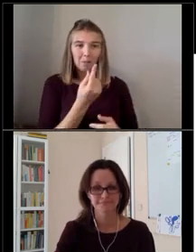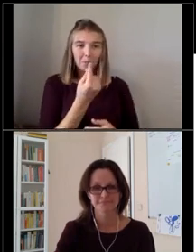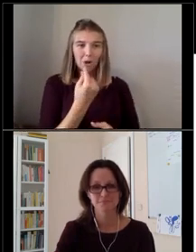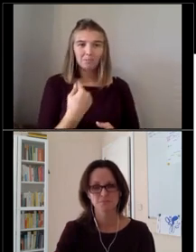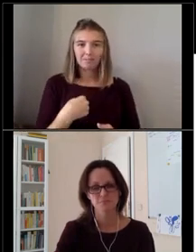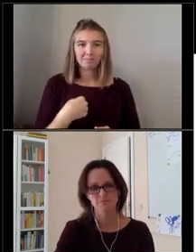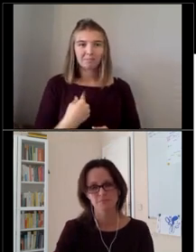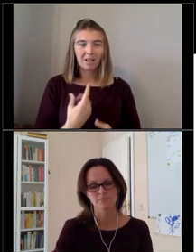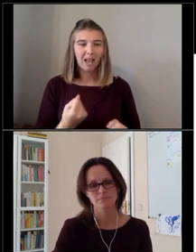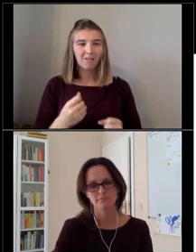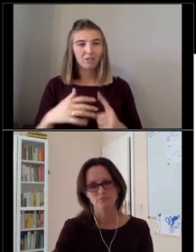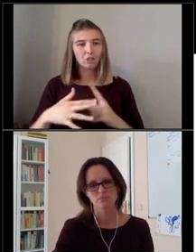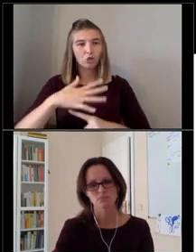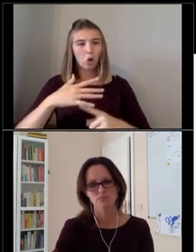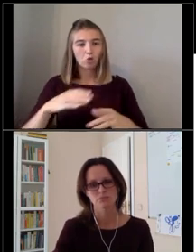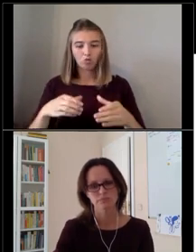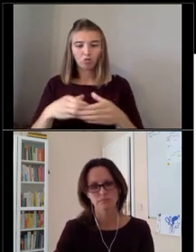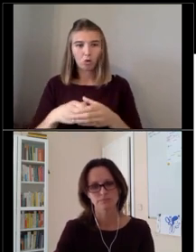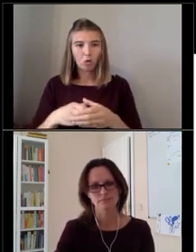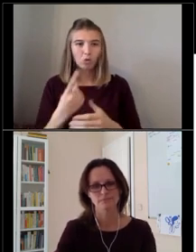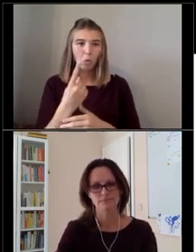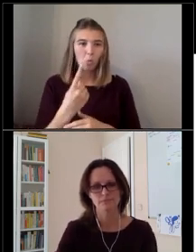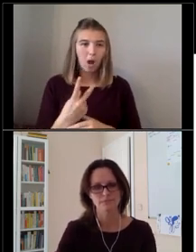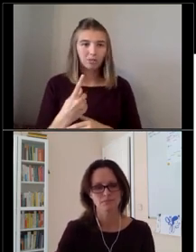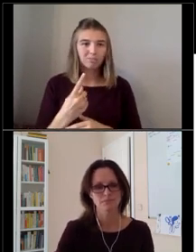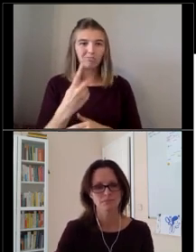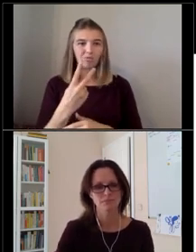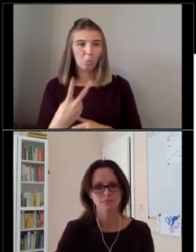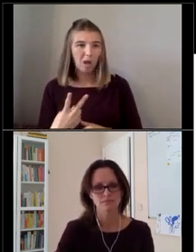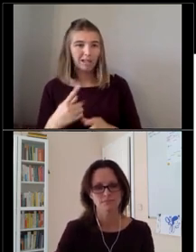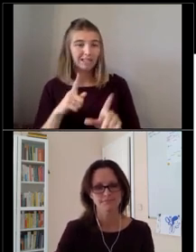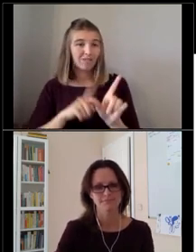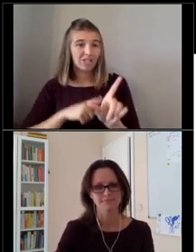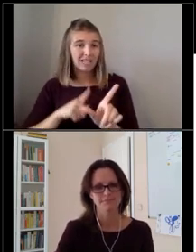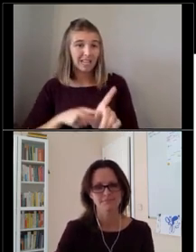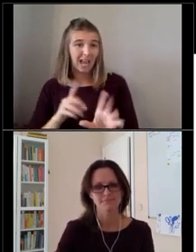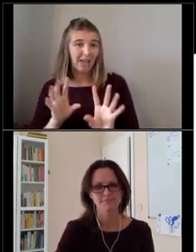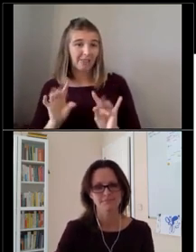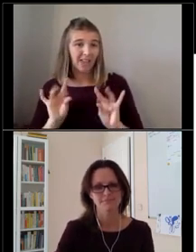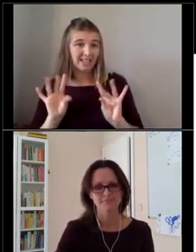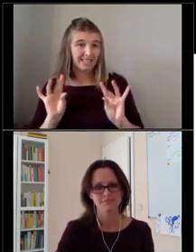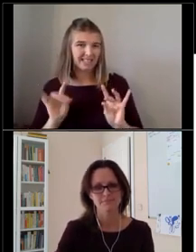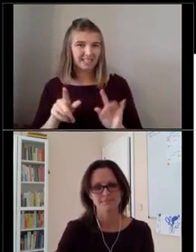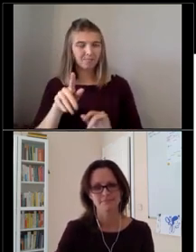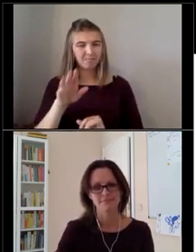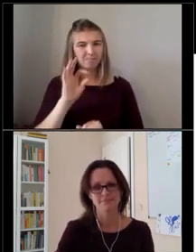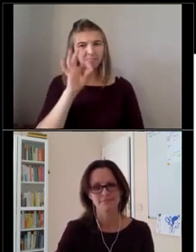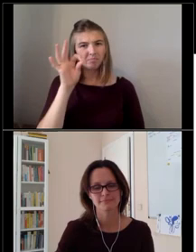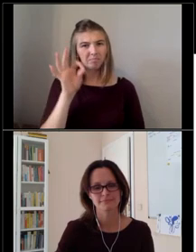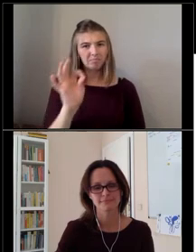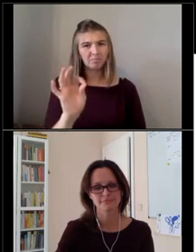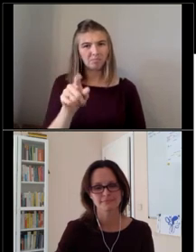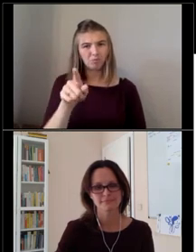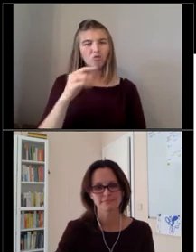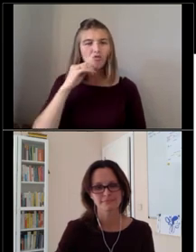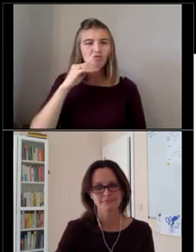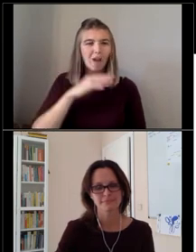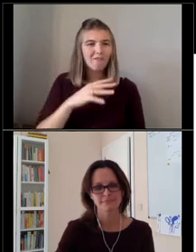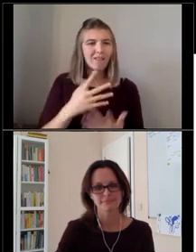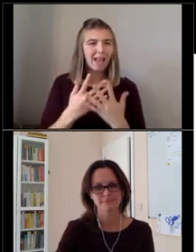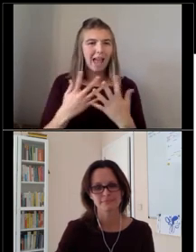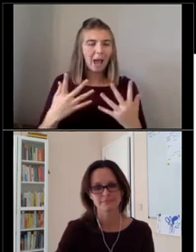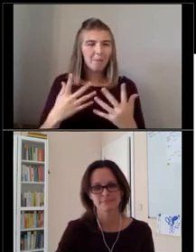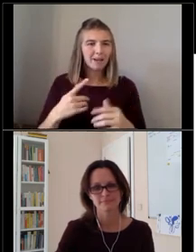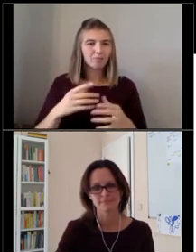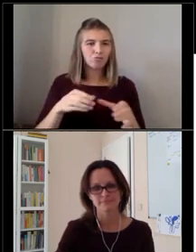So Lanel wanted to know how often you think is healthy. Any idea just as a ballpark guide for how often you